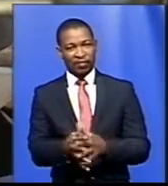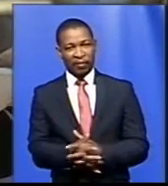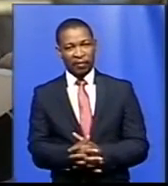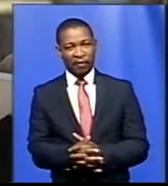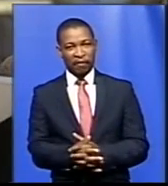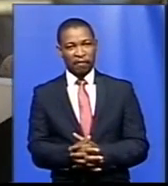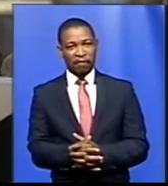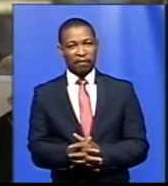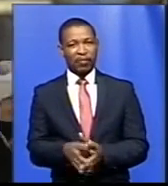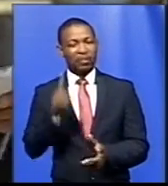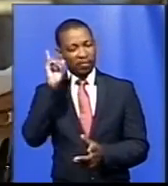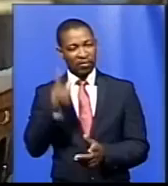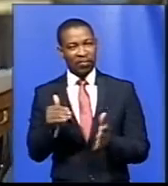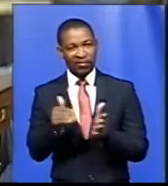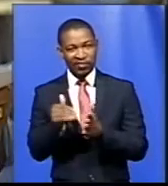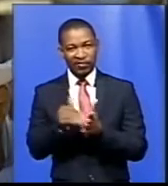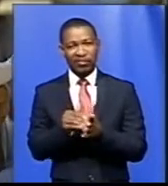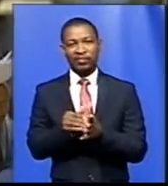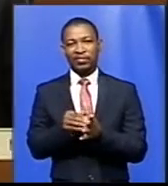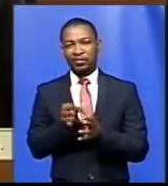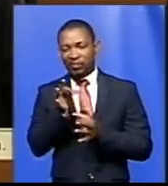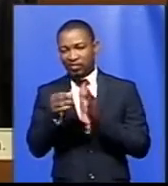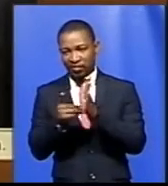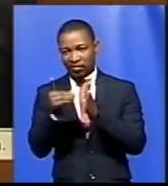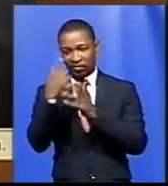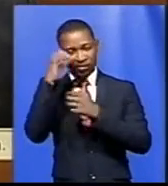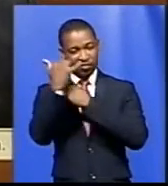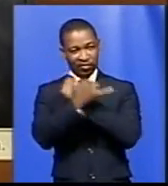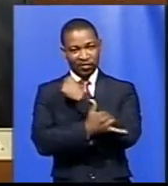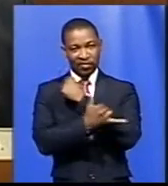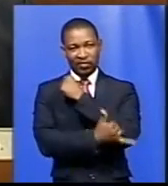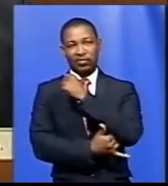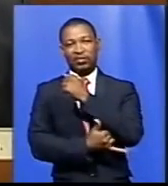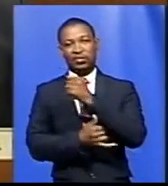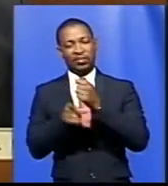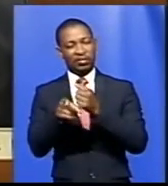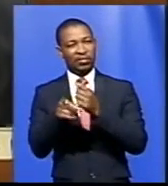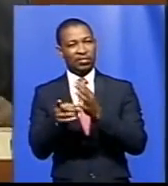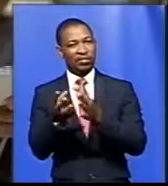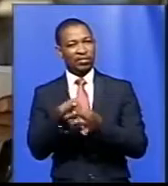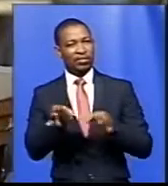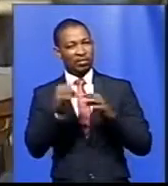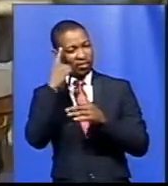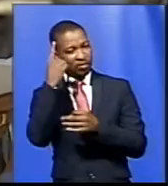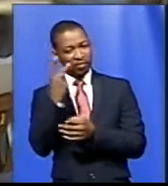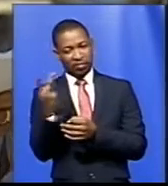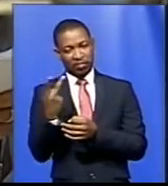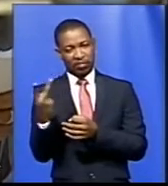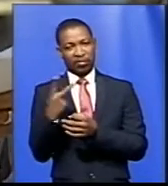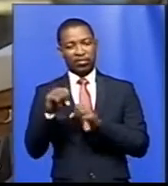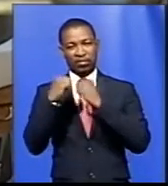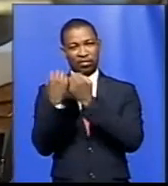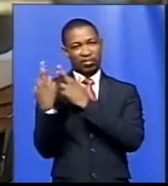I must also hasten to add that the development of this country is a matter of mutual social